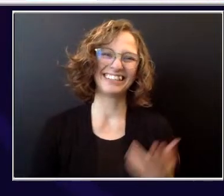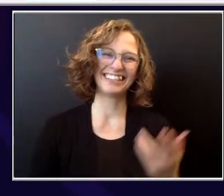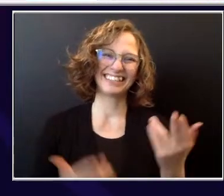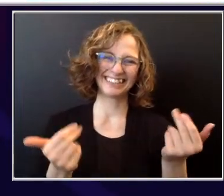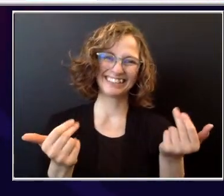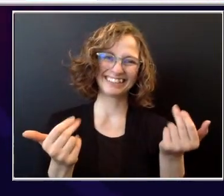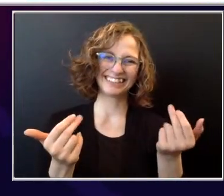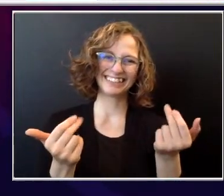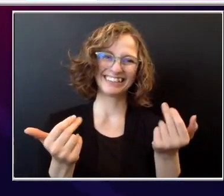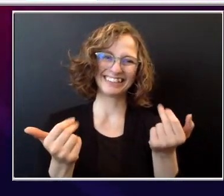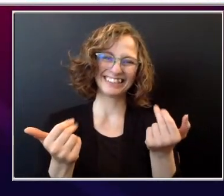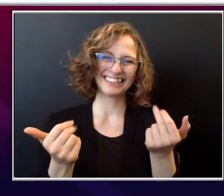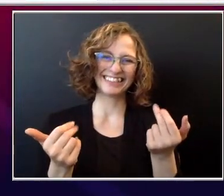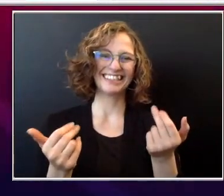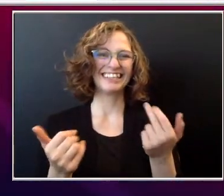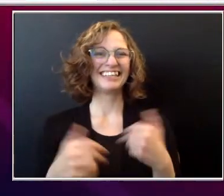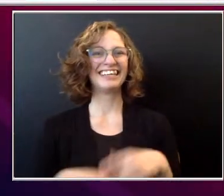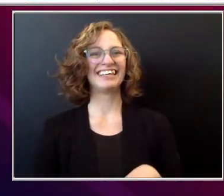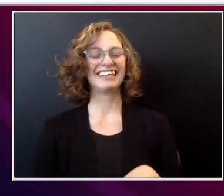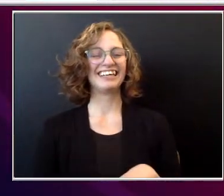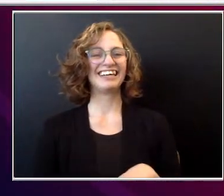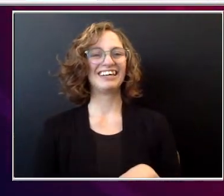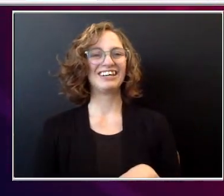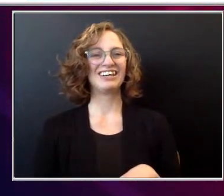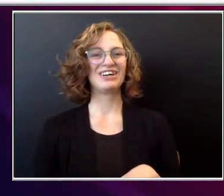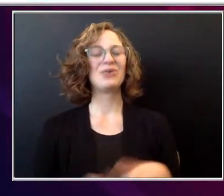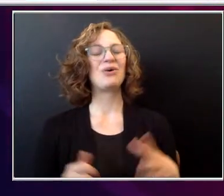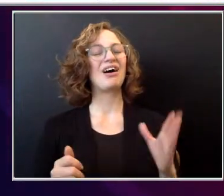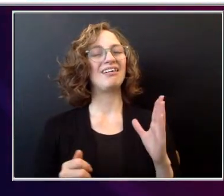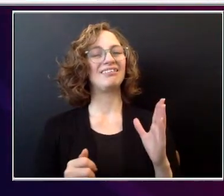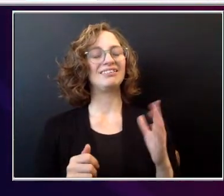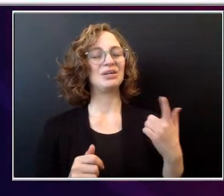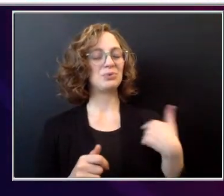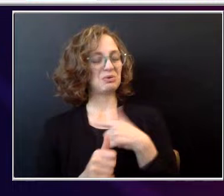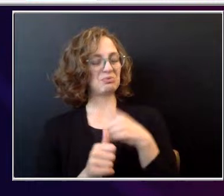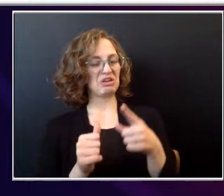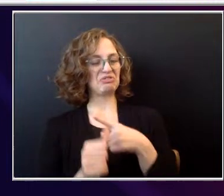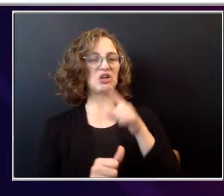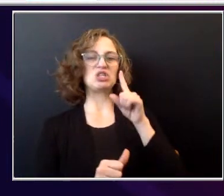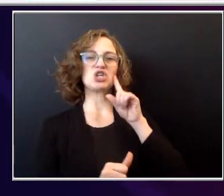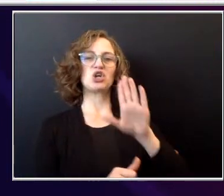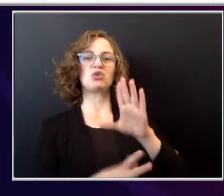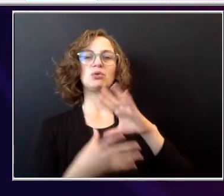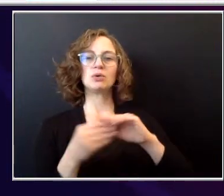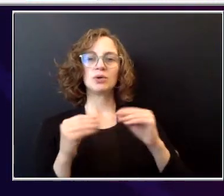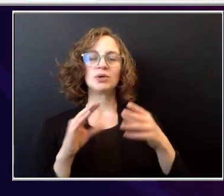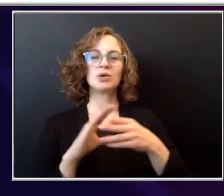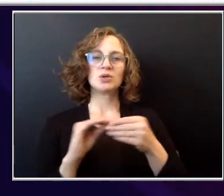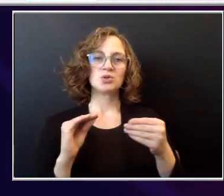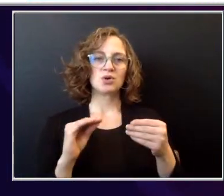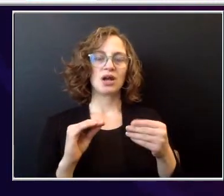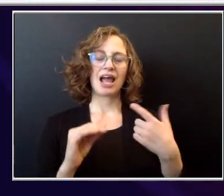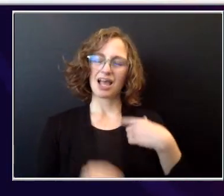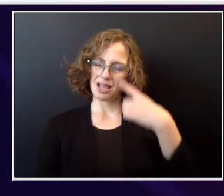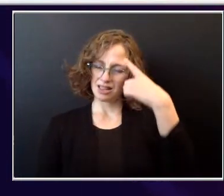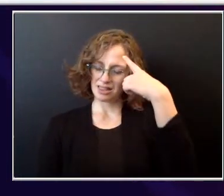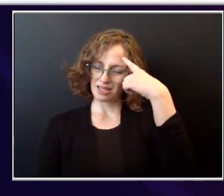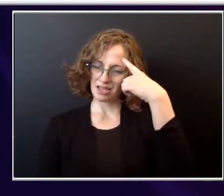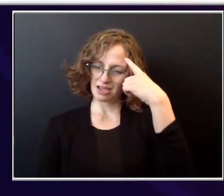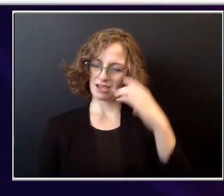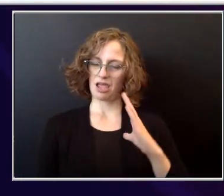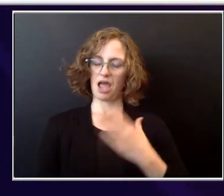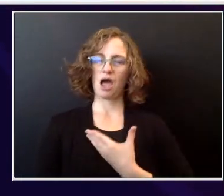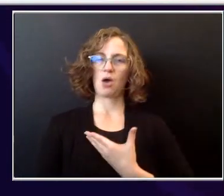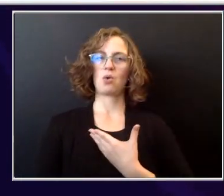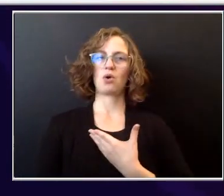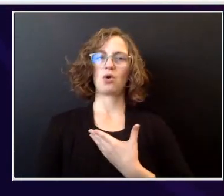Well, when we first were told about your story, Archie, I think it was our producer Stuart,